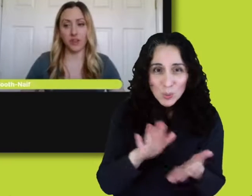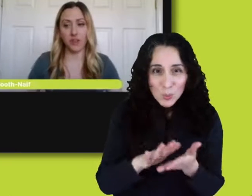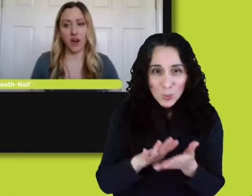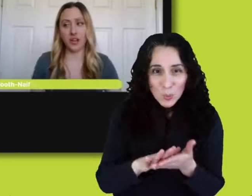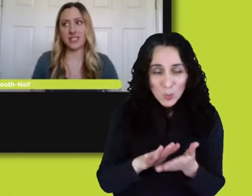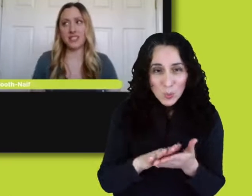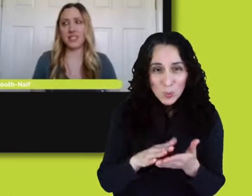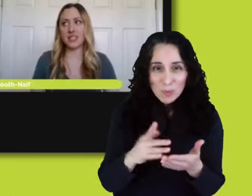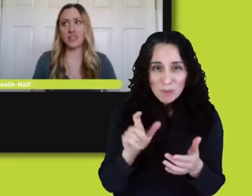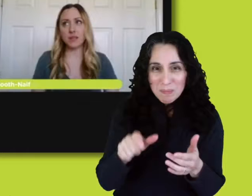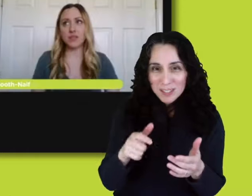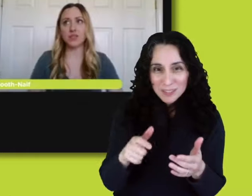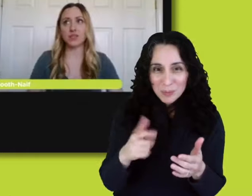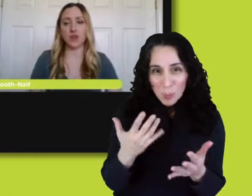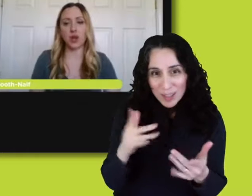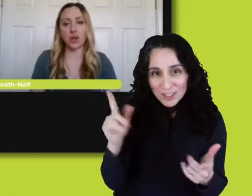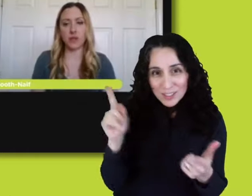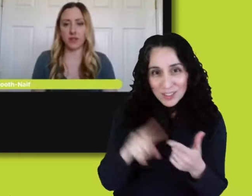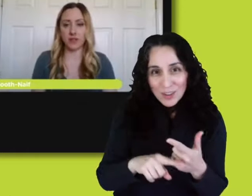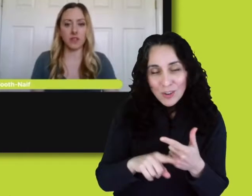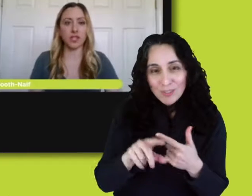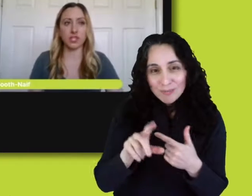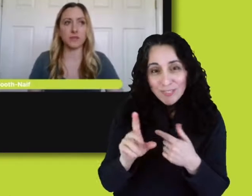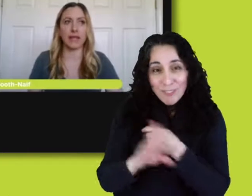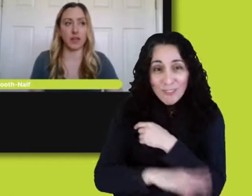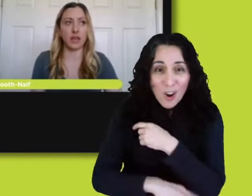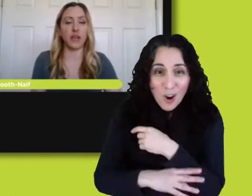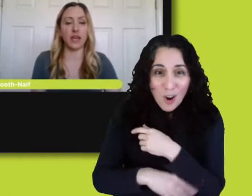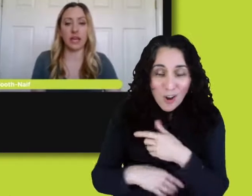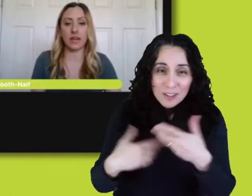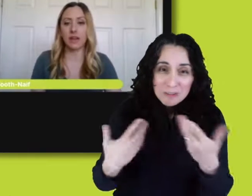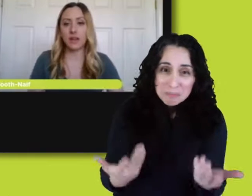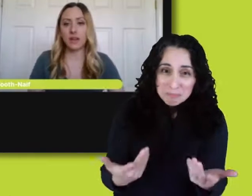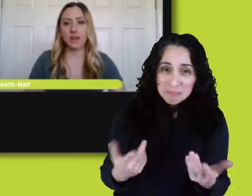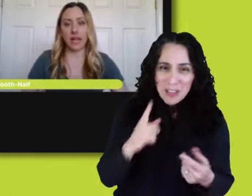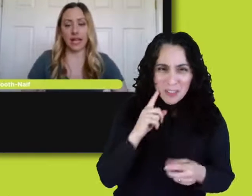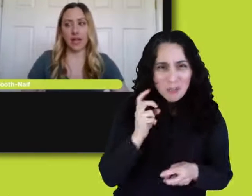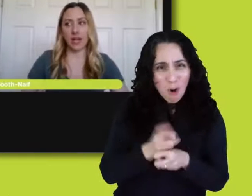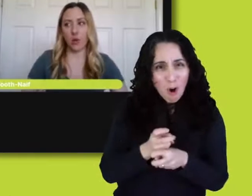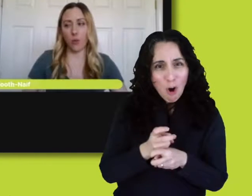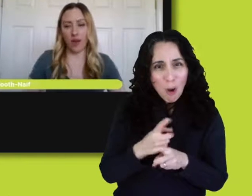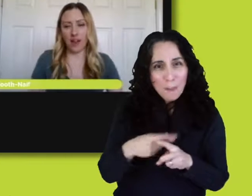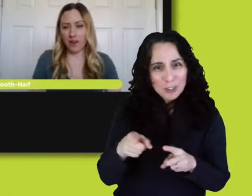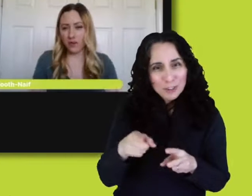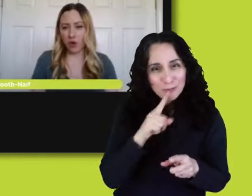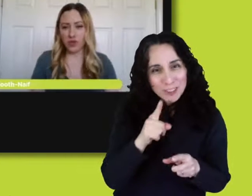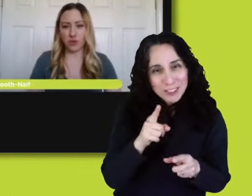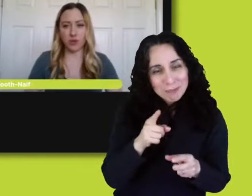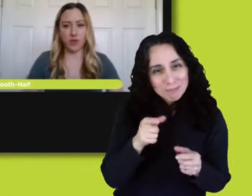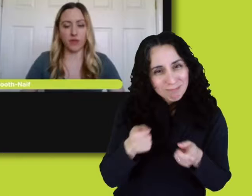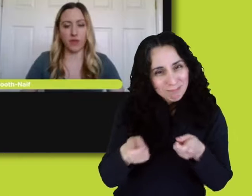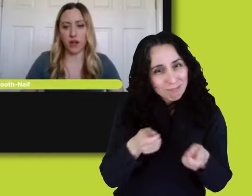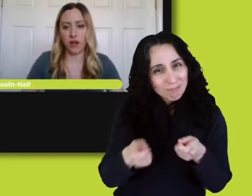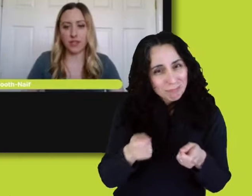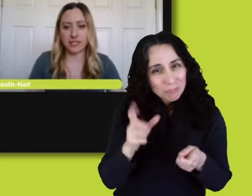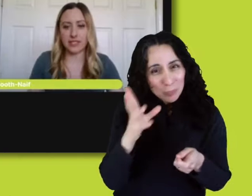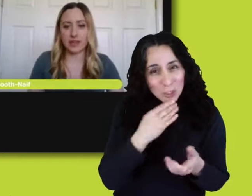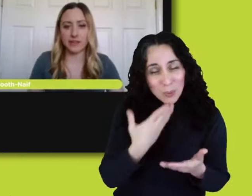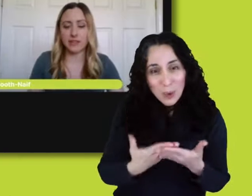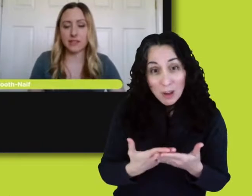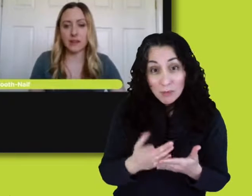you know, in the fall. And it's been a struggle, but I feel like she's been handling it well. And I don't know if she really